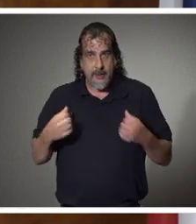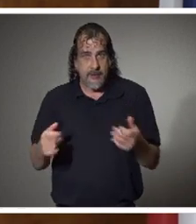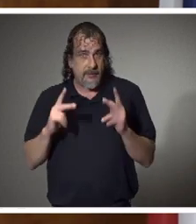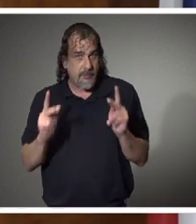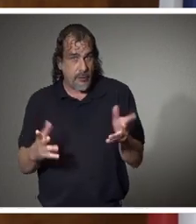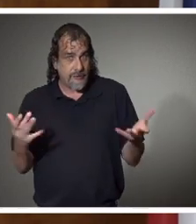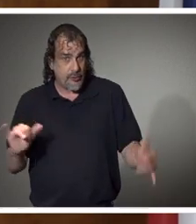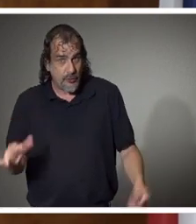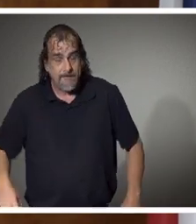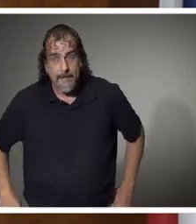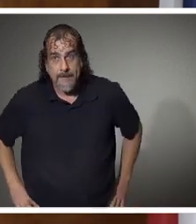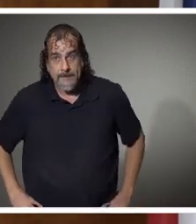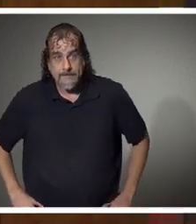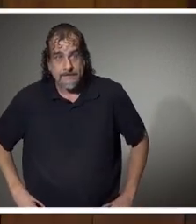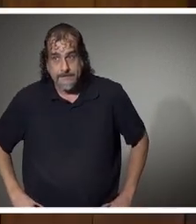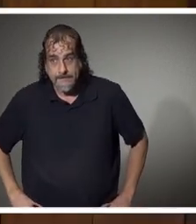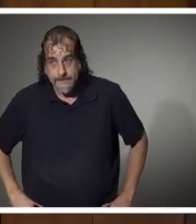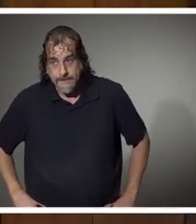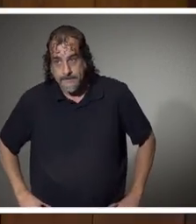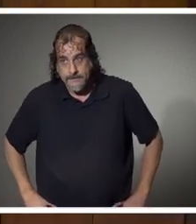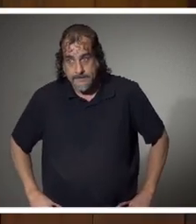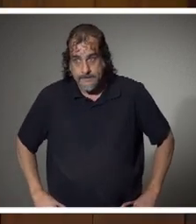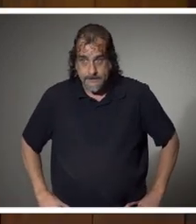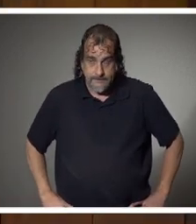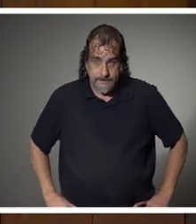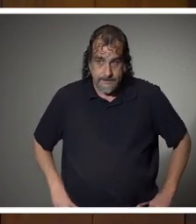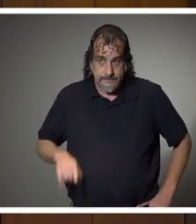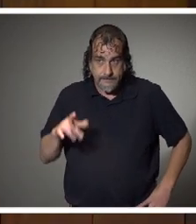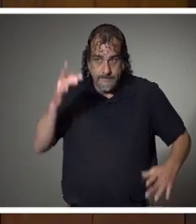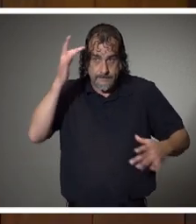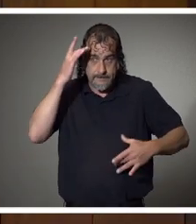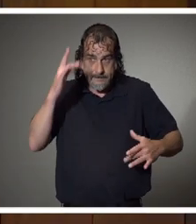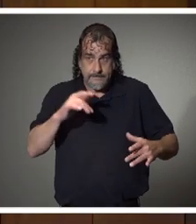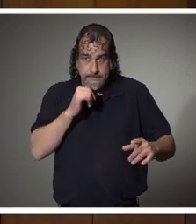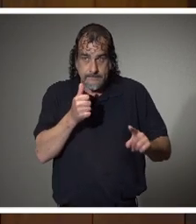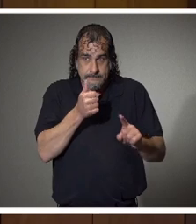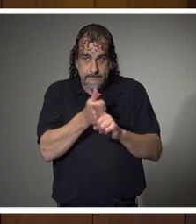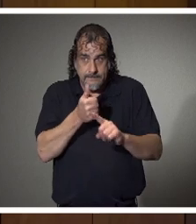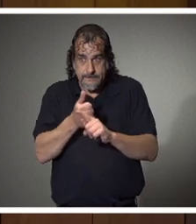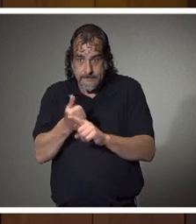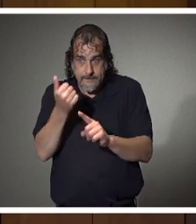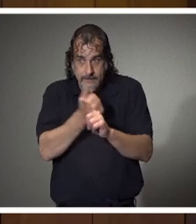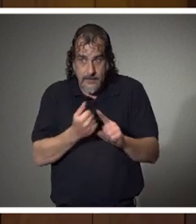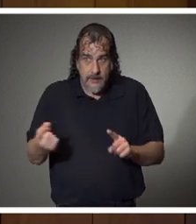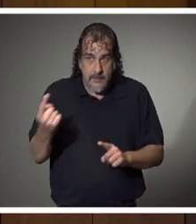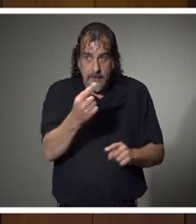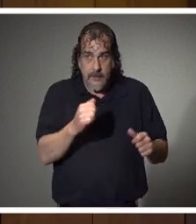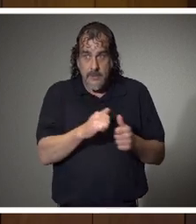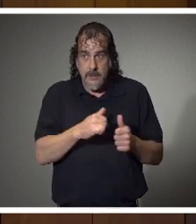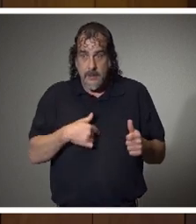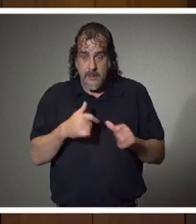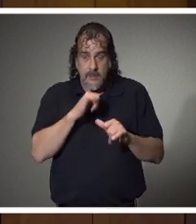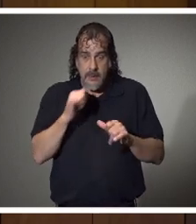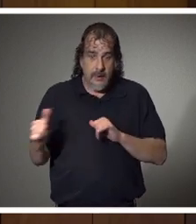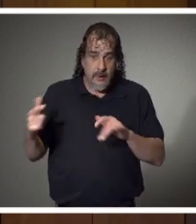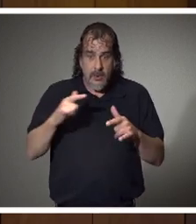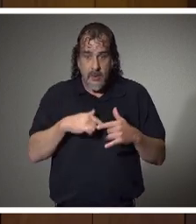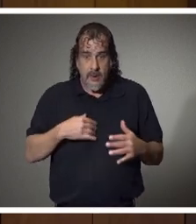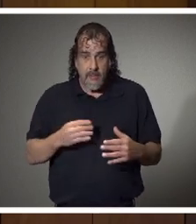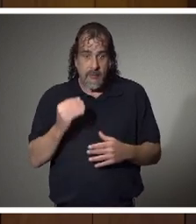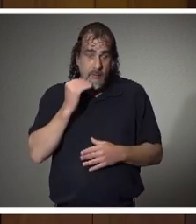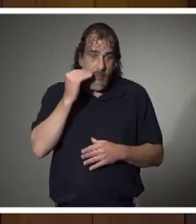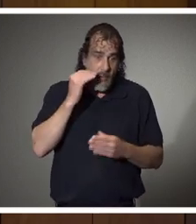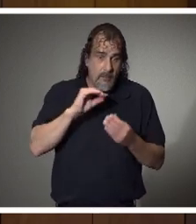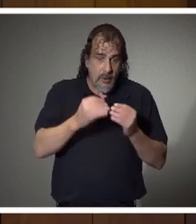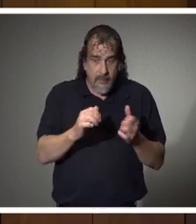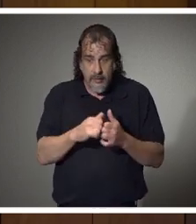system. Yes, sir. You said this virus hasn't hit everyone equally. Not everyone has a home office or paid sick days. Will